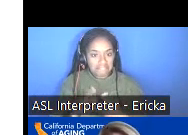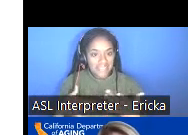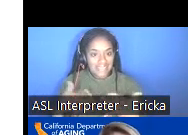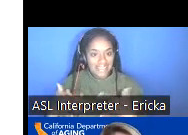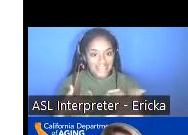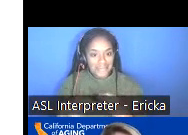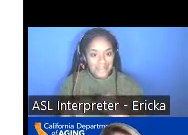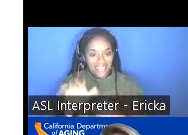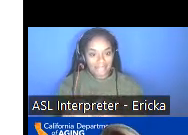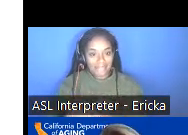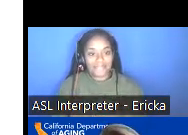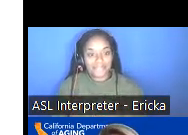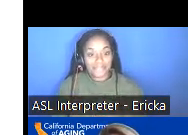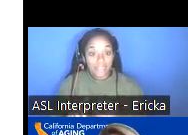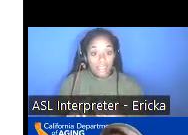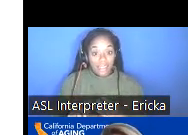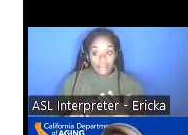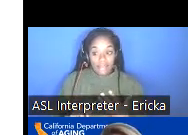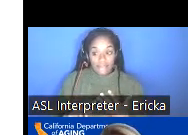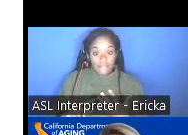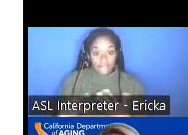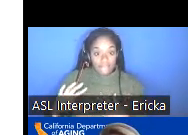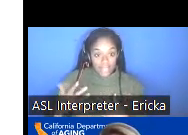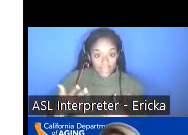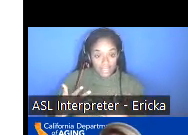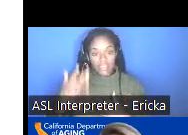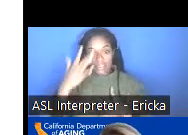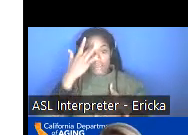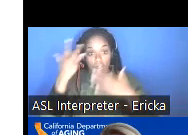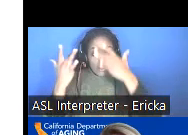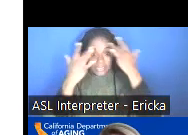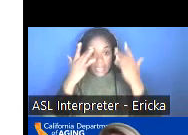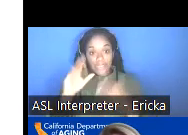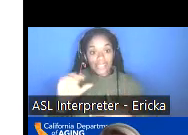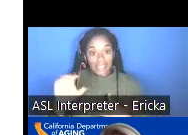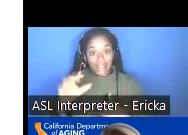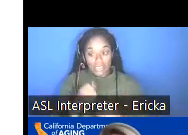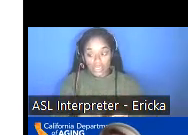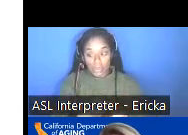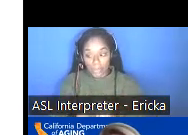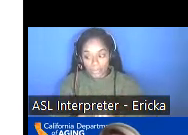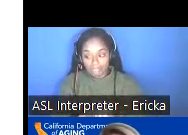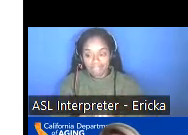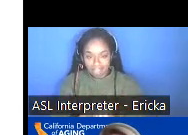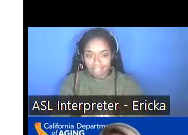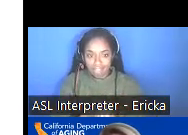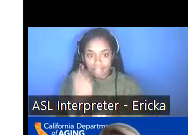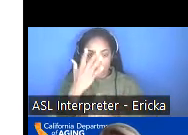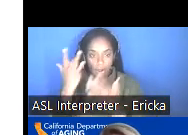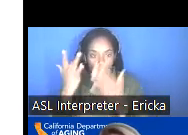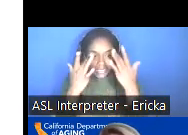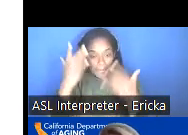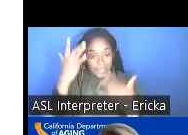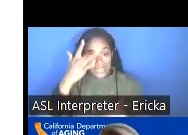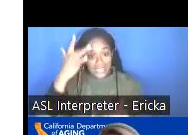that. Fifth, in the area of Alzheimer's care and support, our Alzheimer's disease